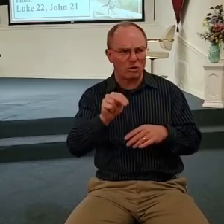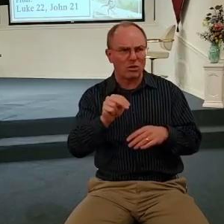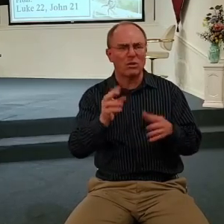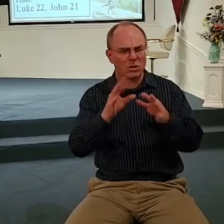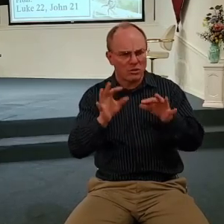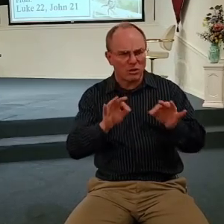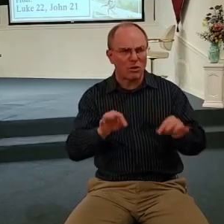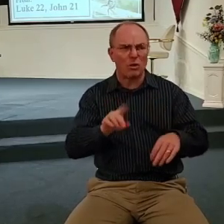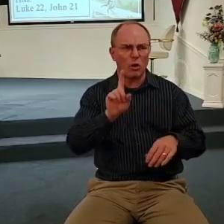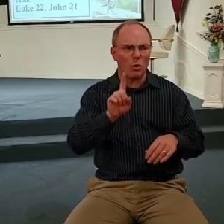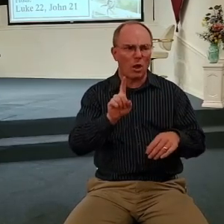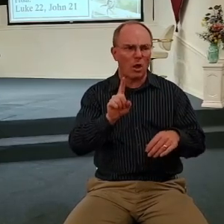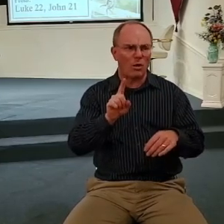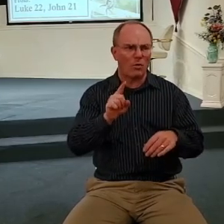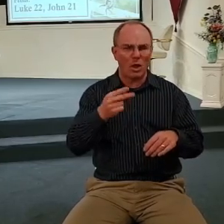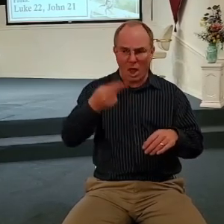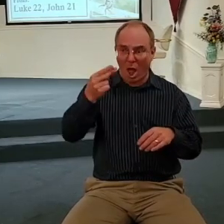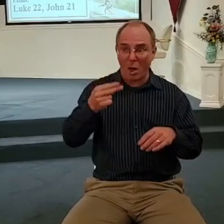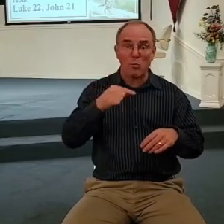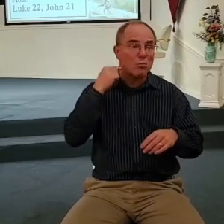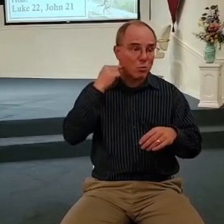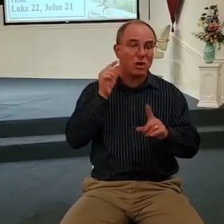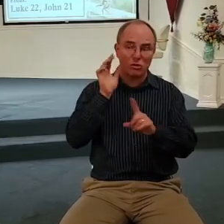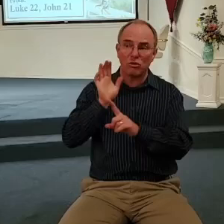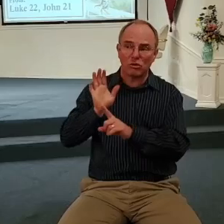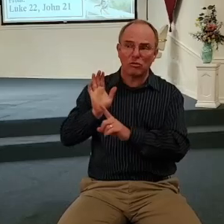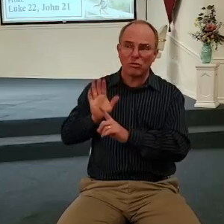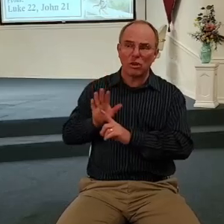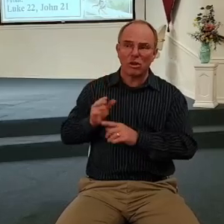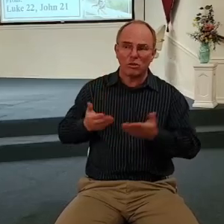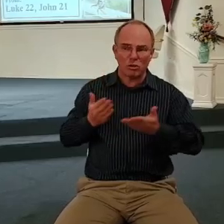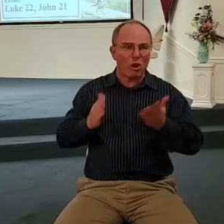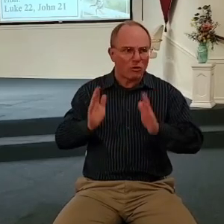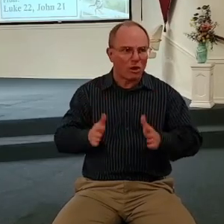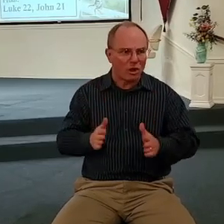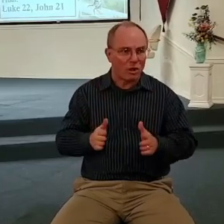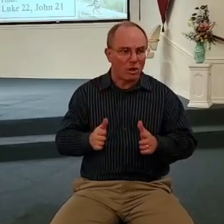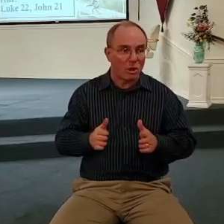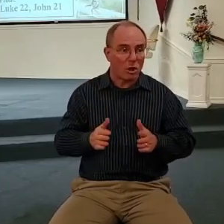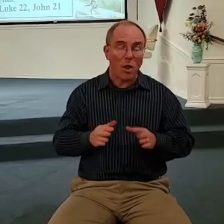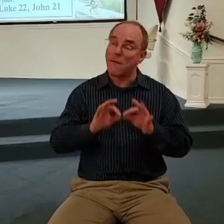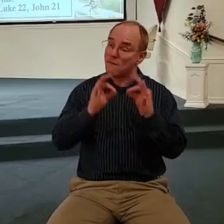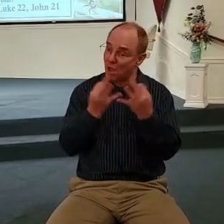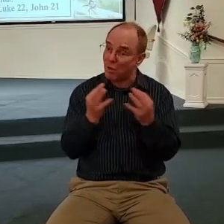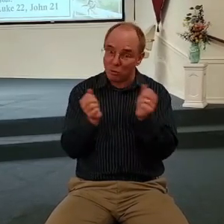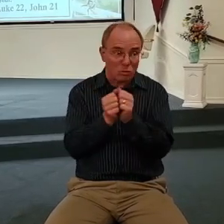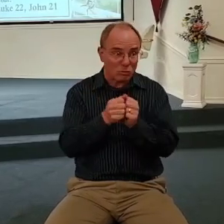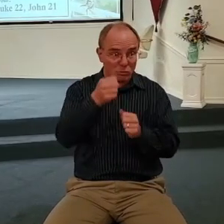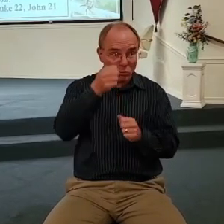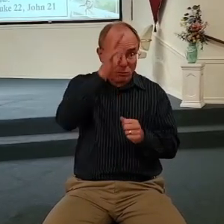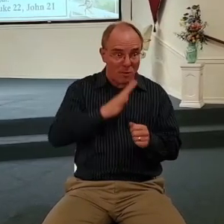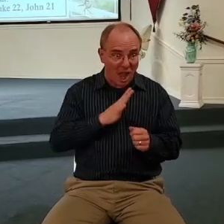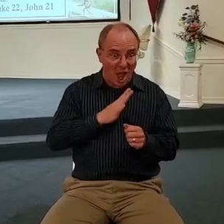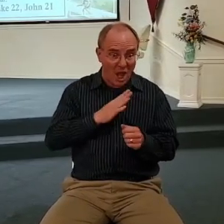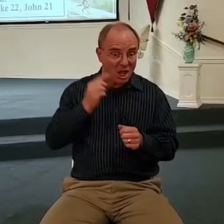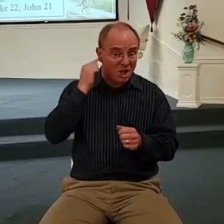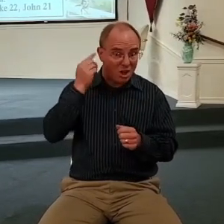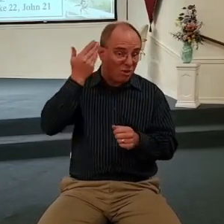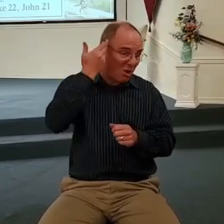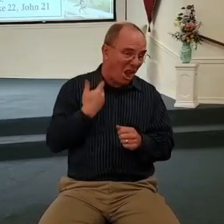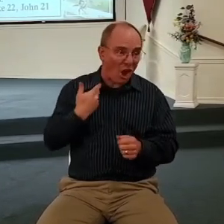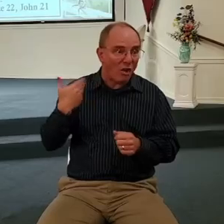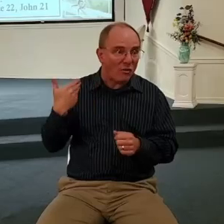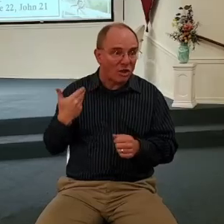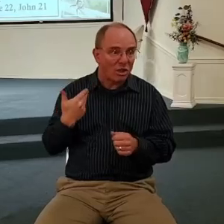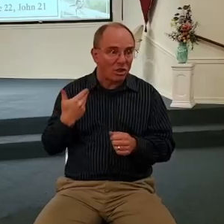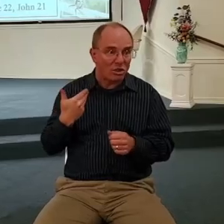priest's servants, a relative of the man whose ear Peter had cut off, challenged him, 'Didn't I see you with him